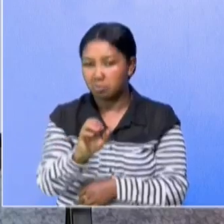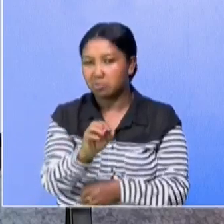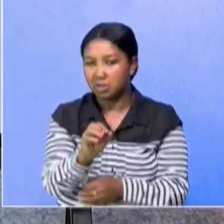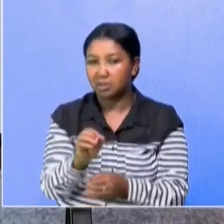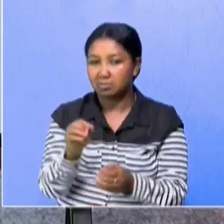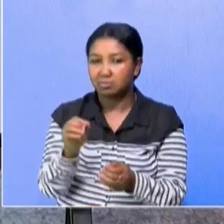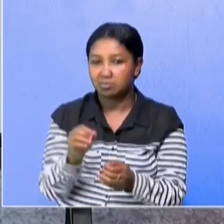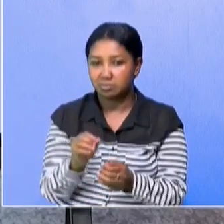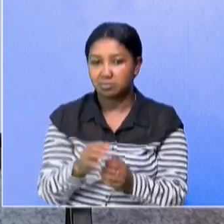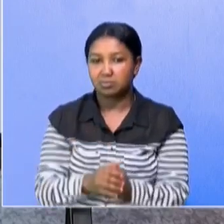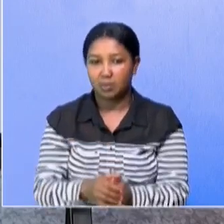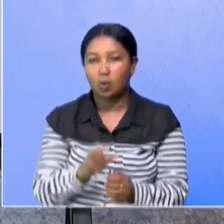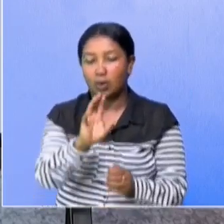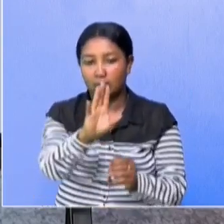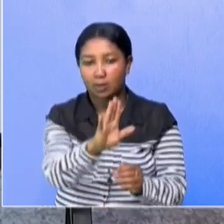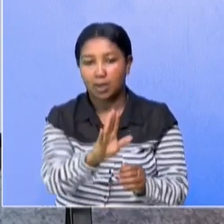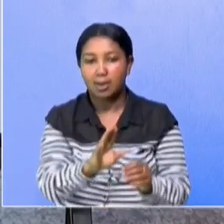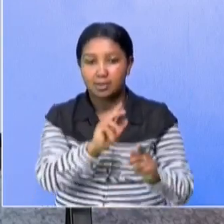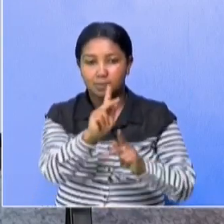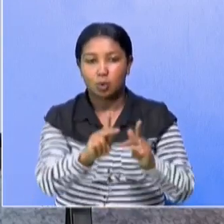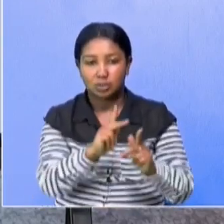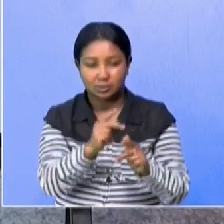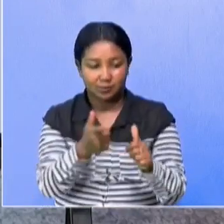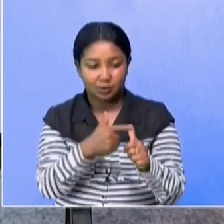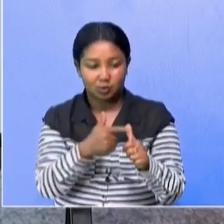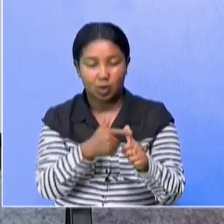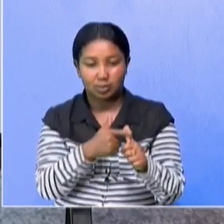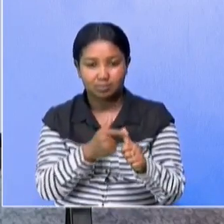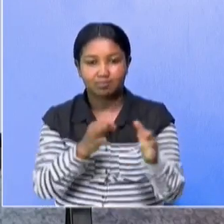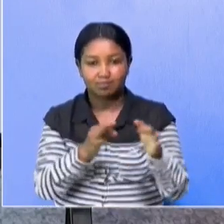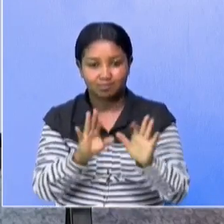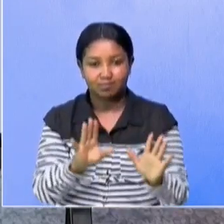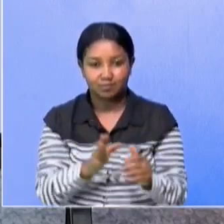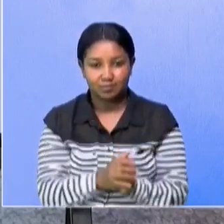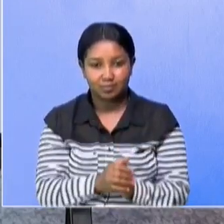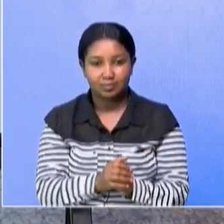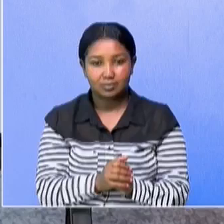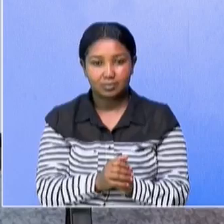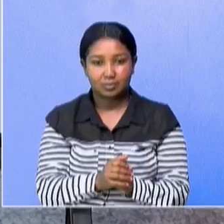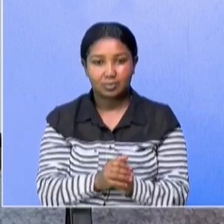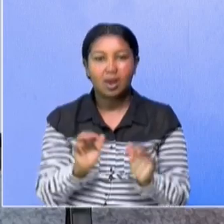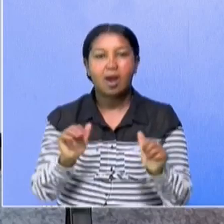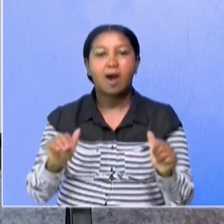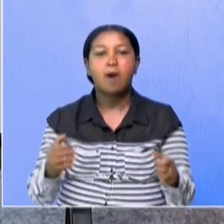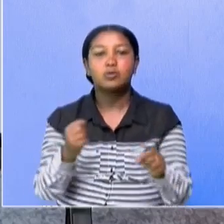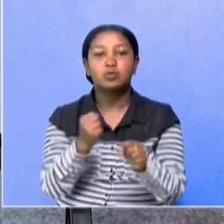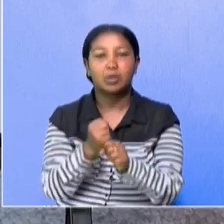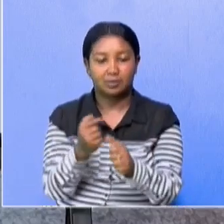about process. Let's see. Process writing. How to make